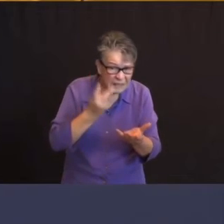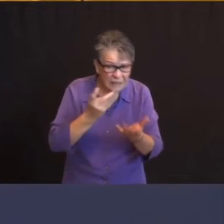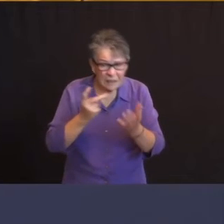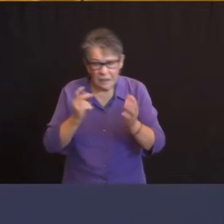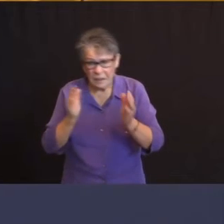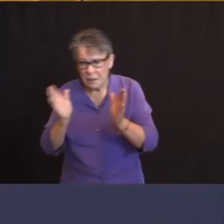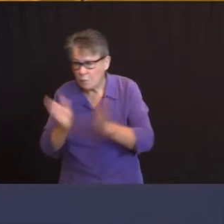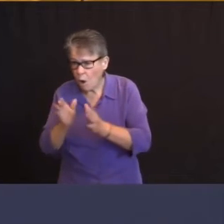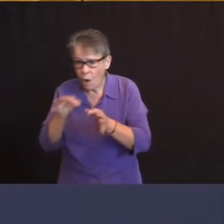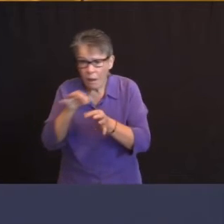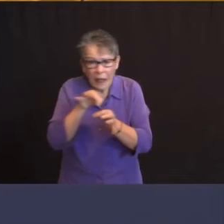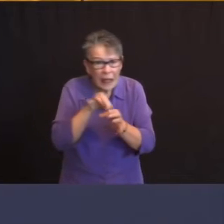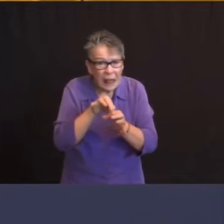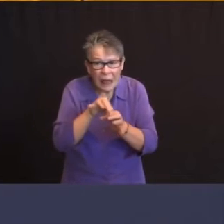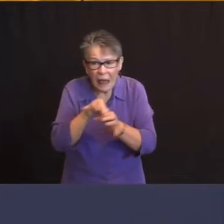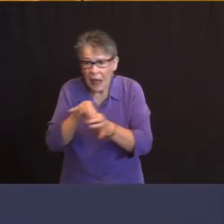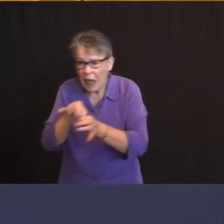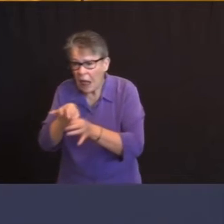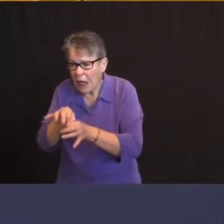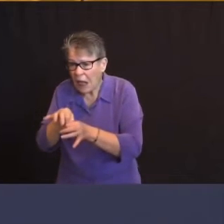should go back to being all in person?